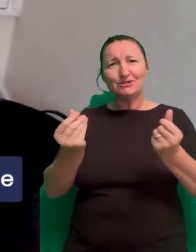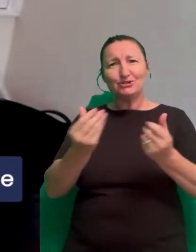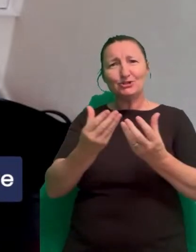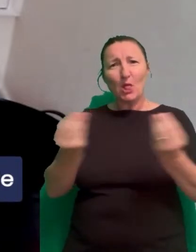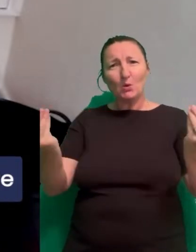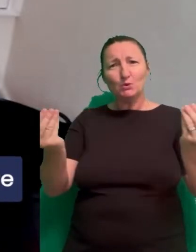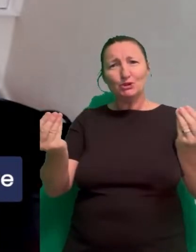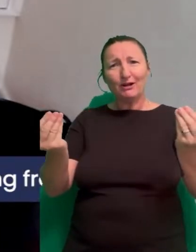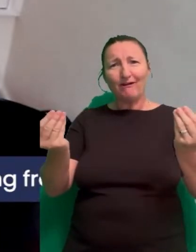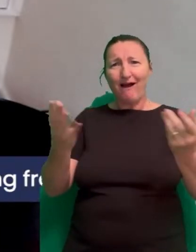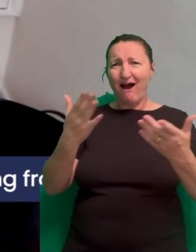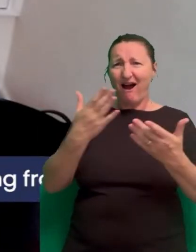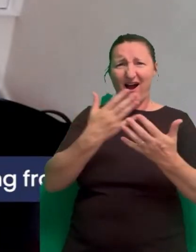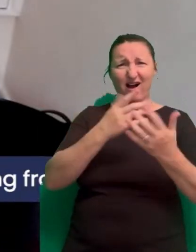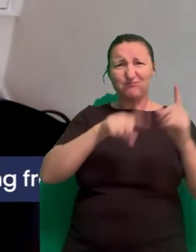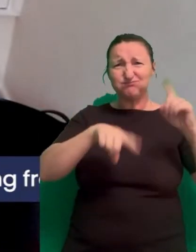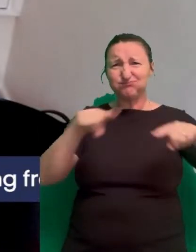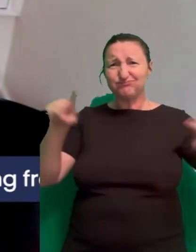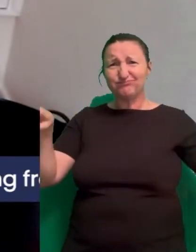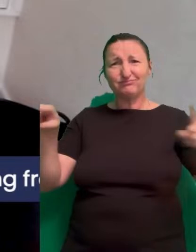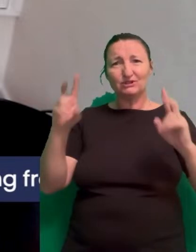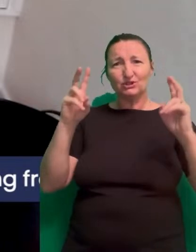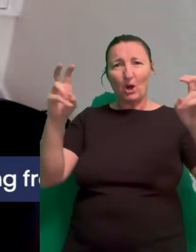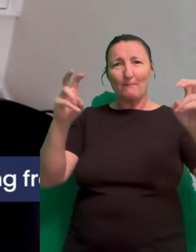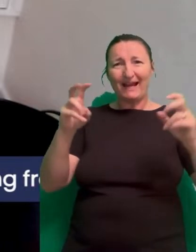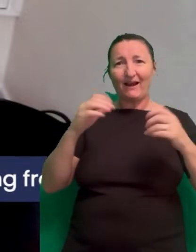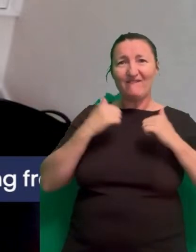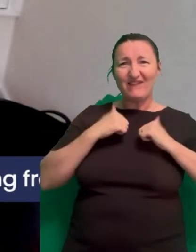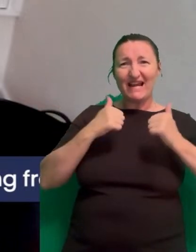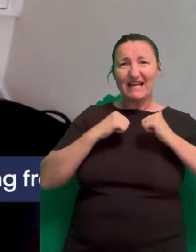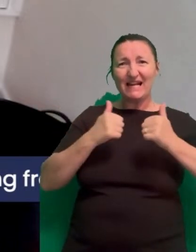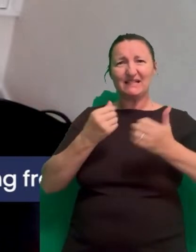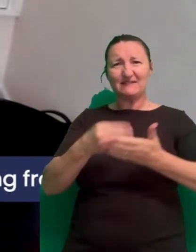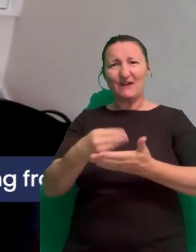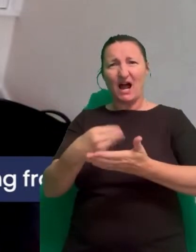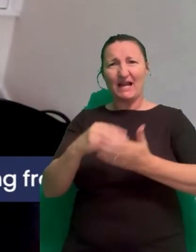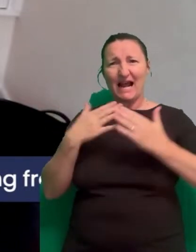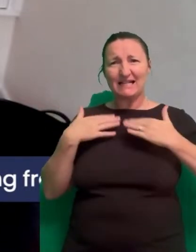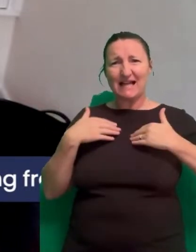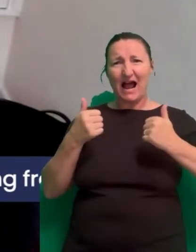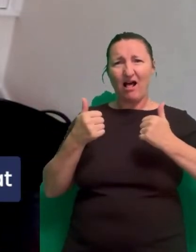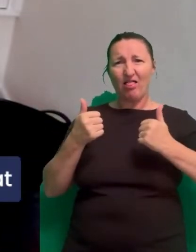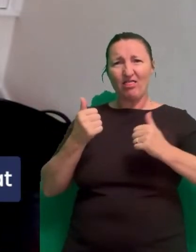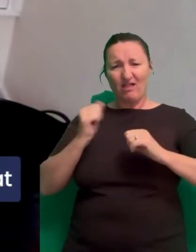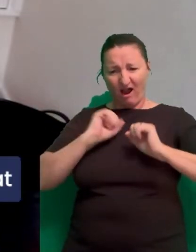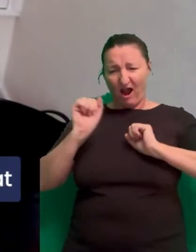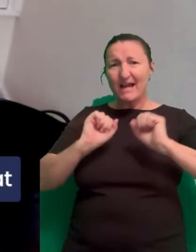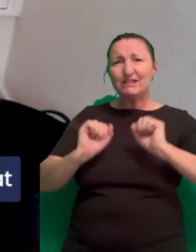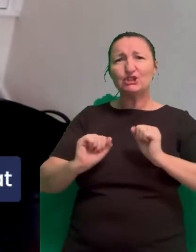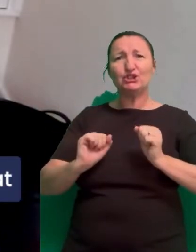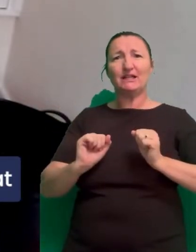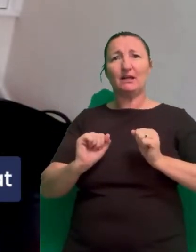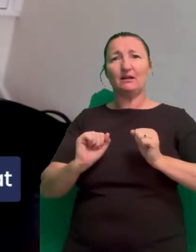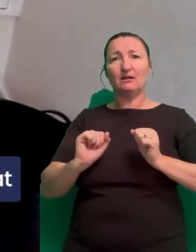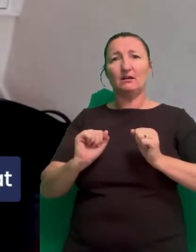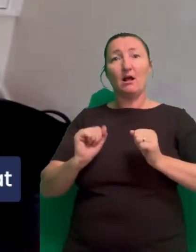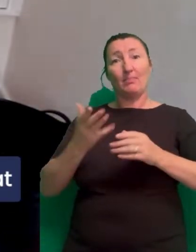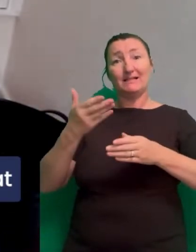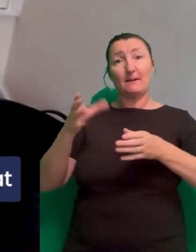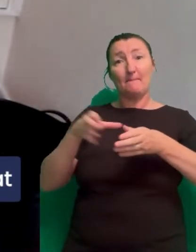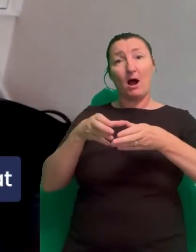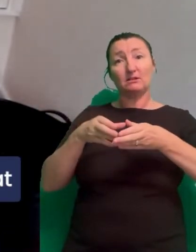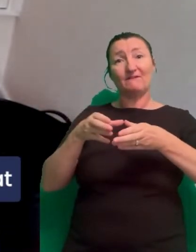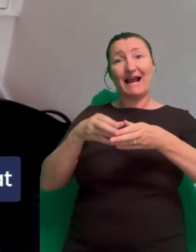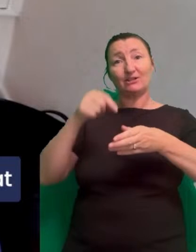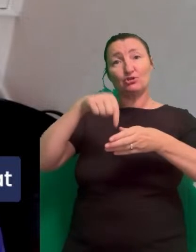and look at those homemade solutions which covered a breadth of topics, everything from fitness to finance, from